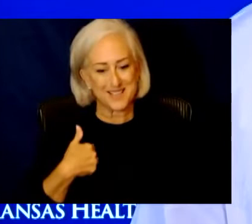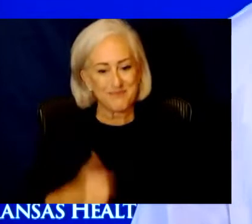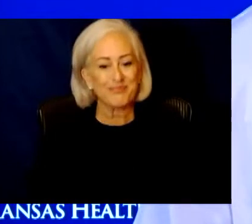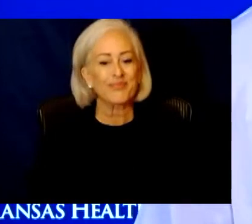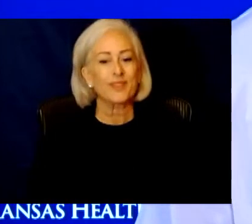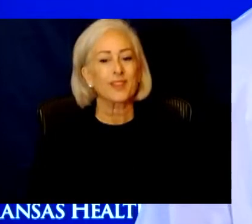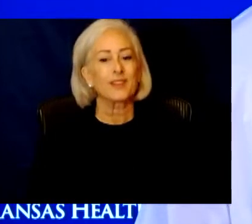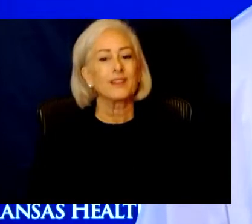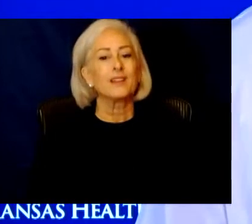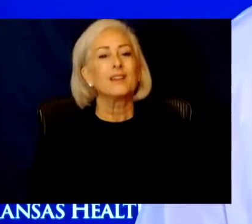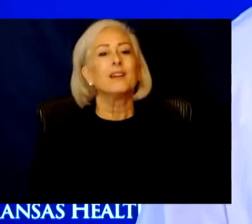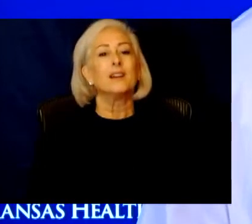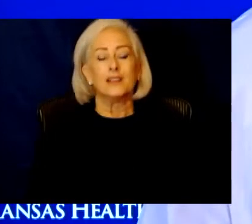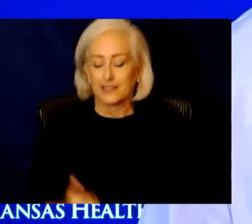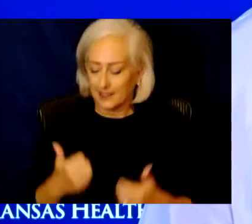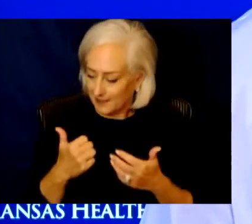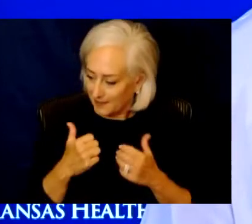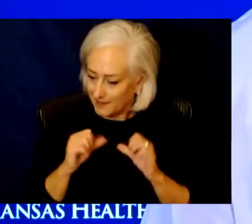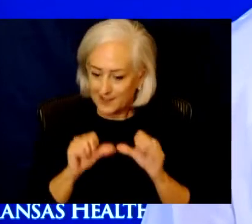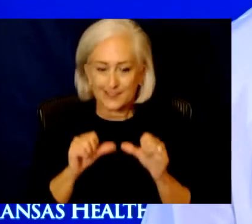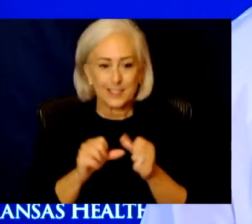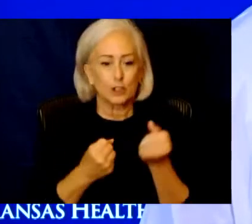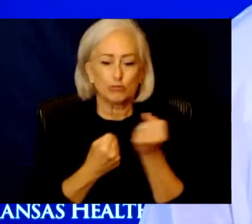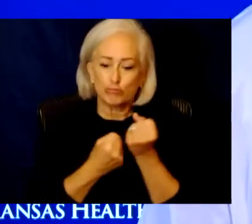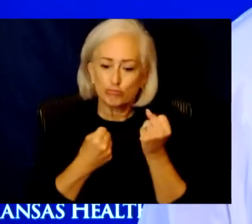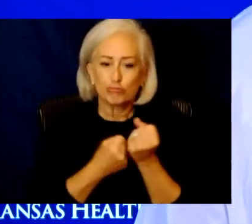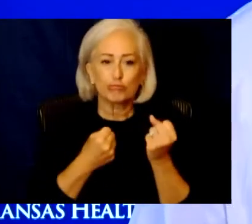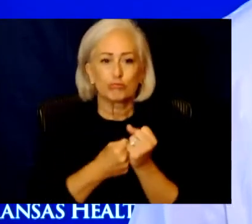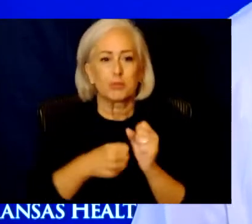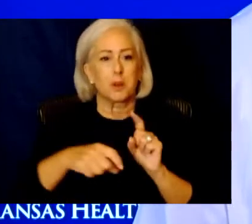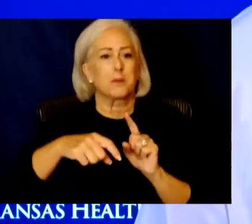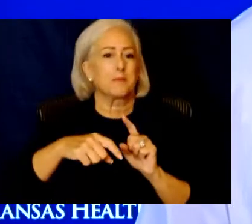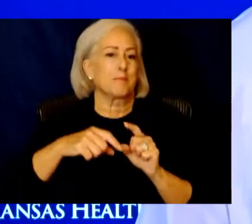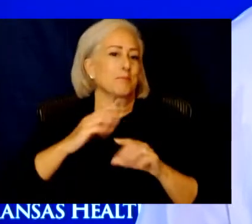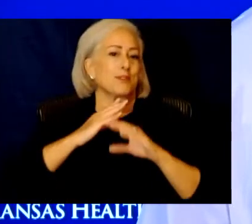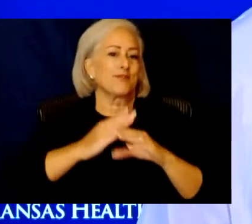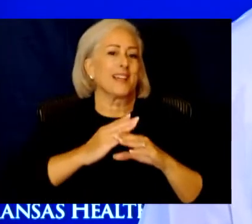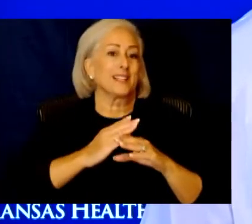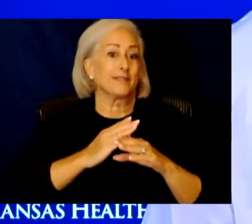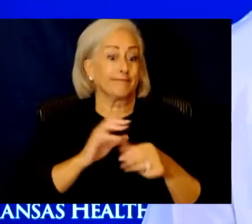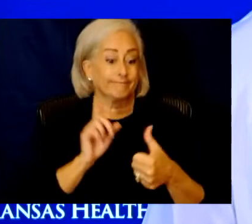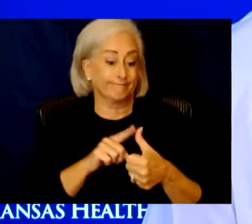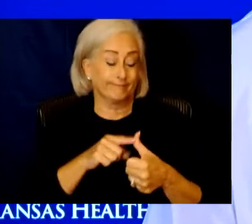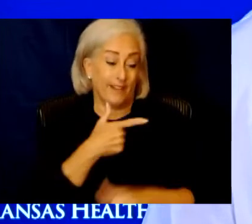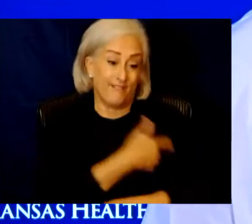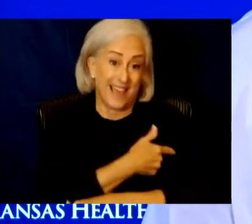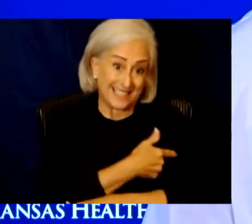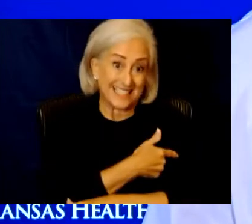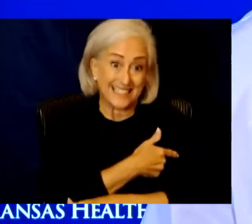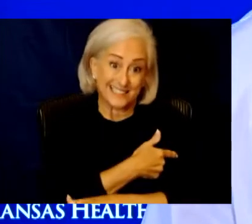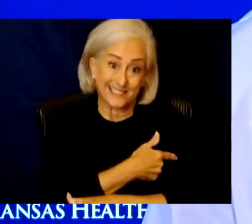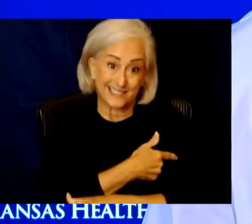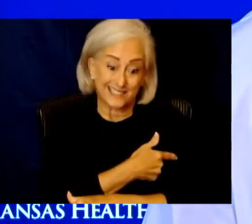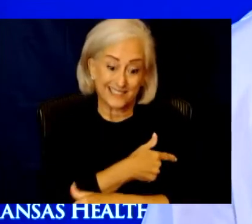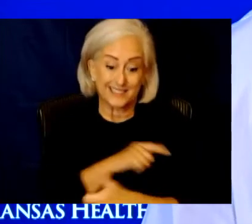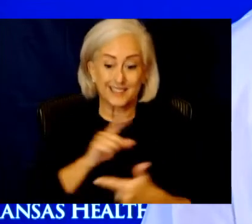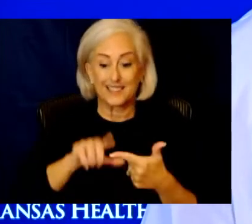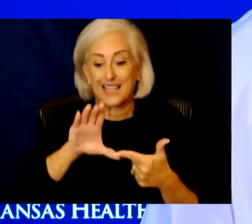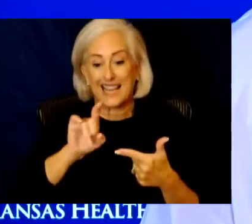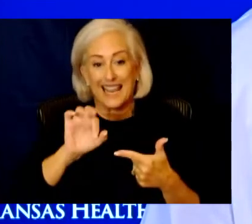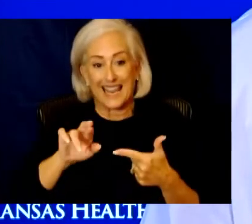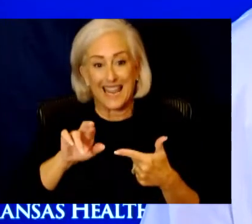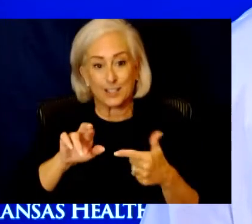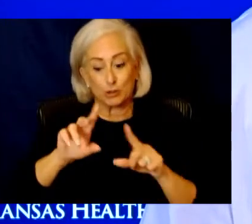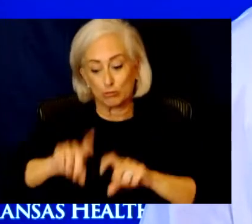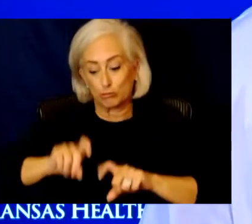endorse preventive measures. So first of all, obviously vaccines, vaccination, but also cancer screening,